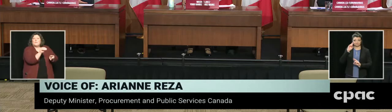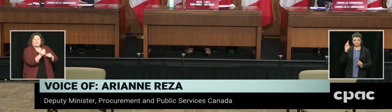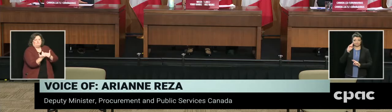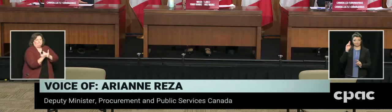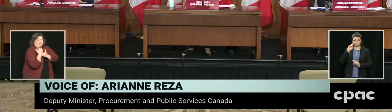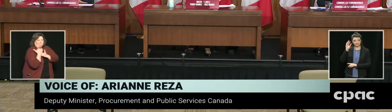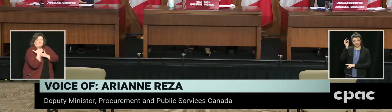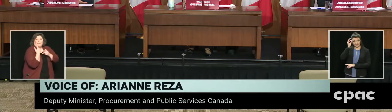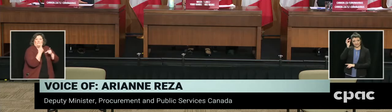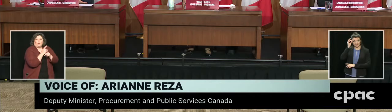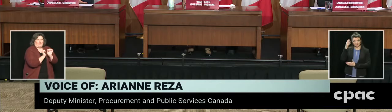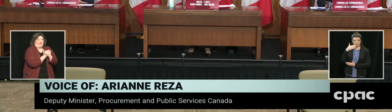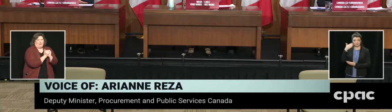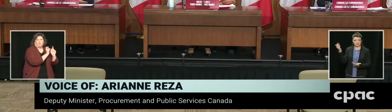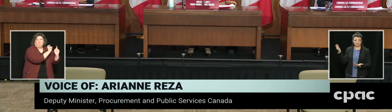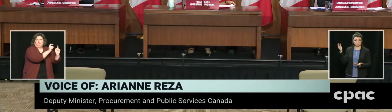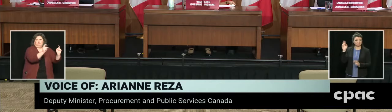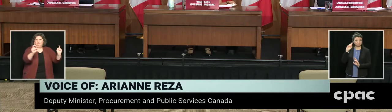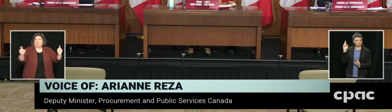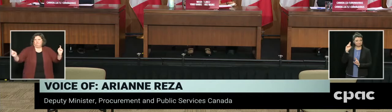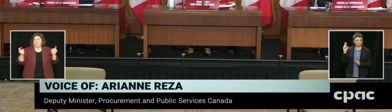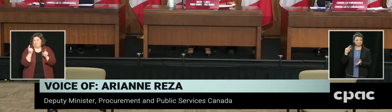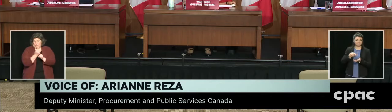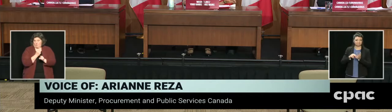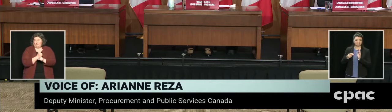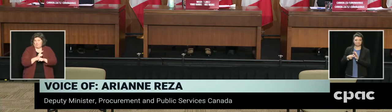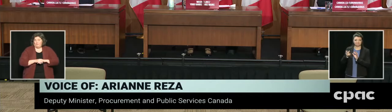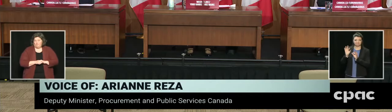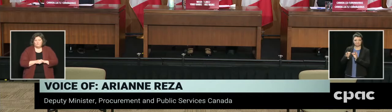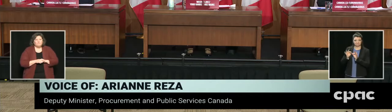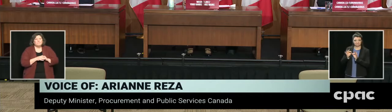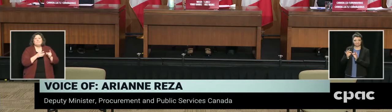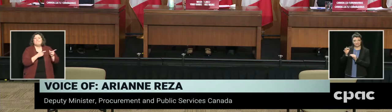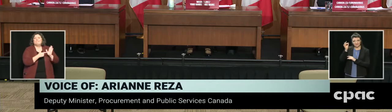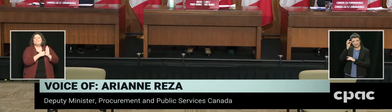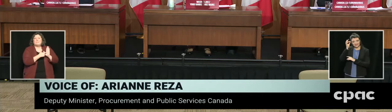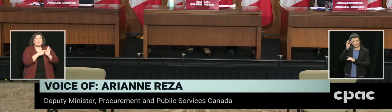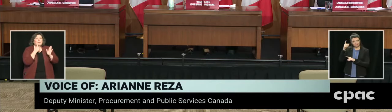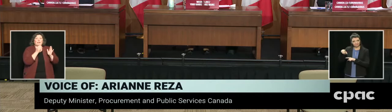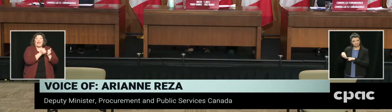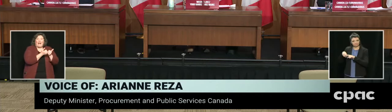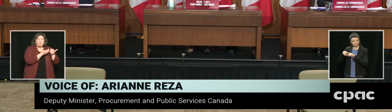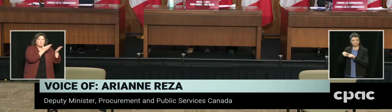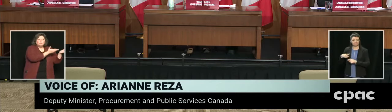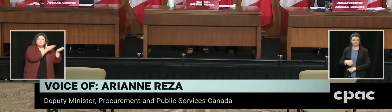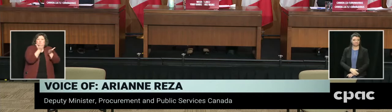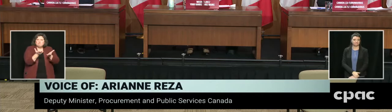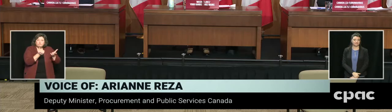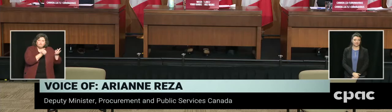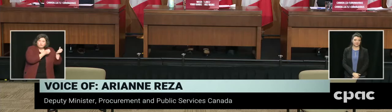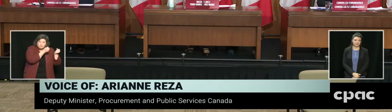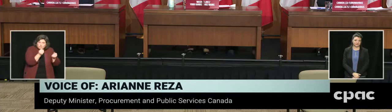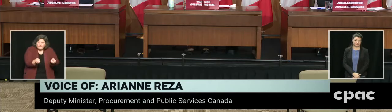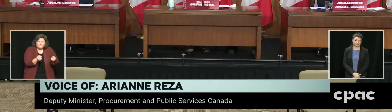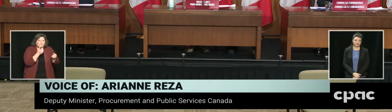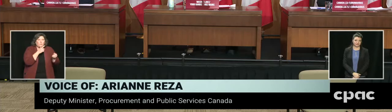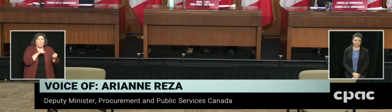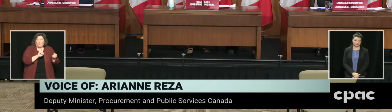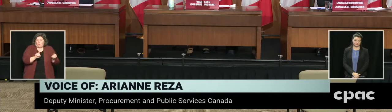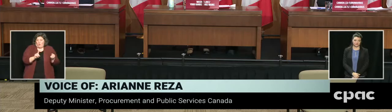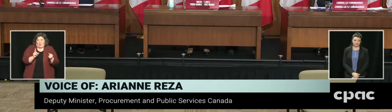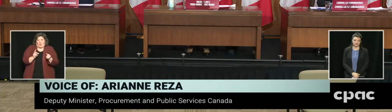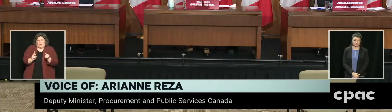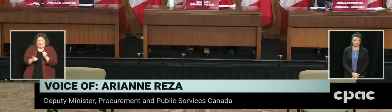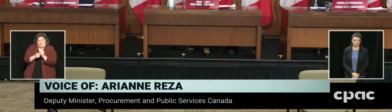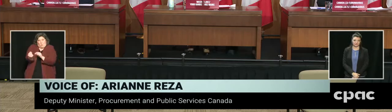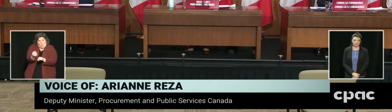the effective distribution of vaccines to Canadians. This includes elements like transportation and storage. As part of a competitive procurement